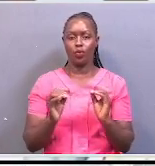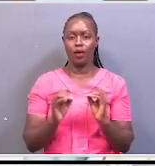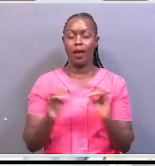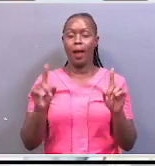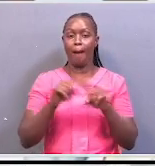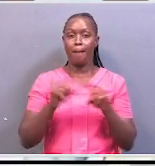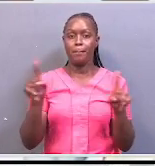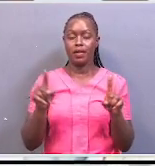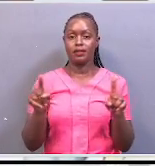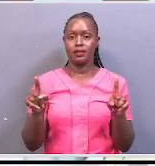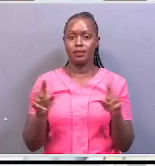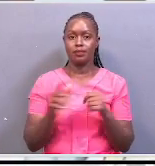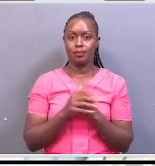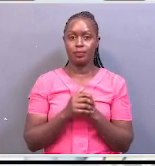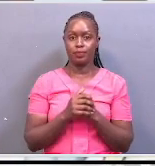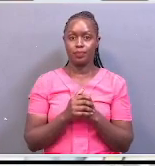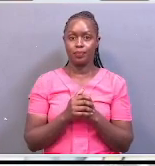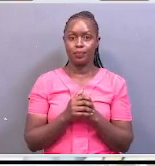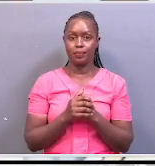Lakini,